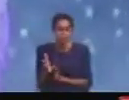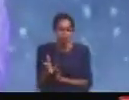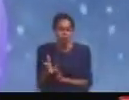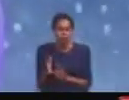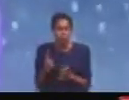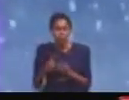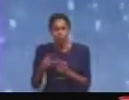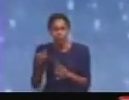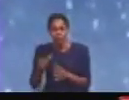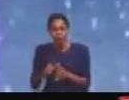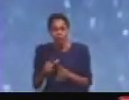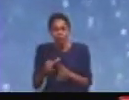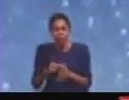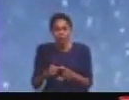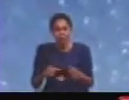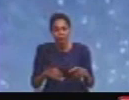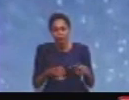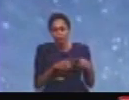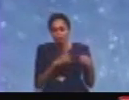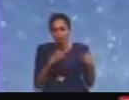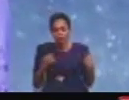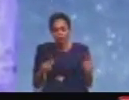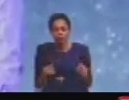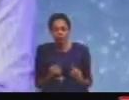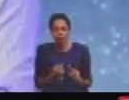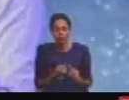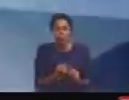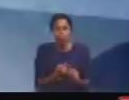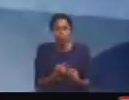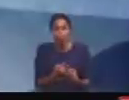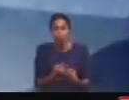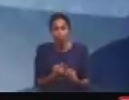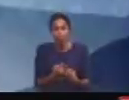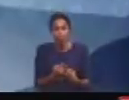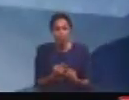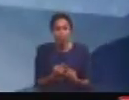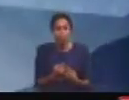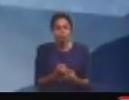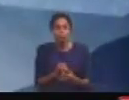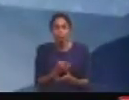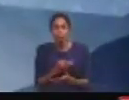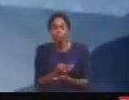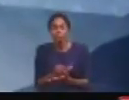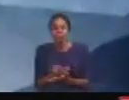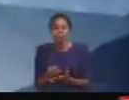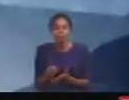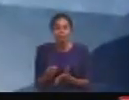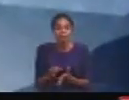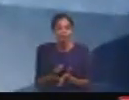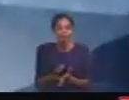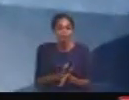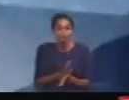till every dark addiction starts to break.